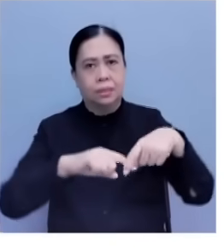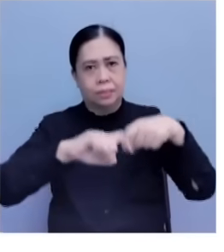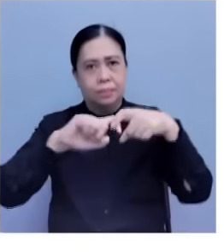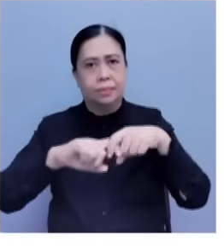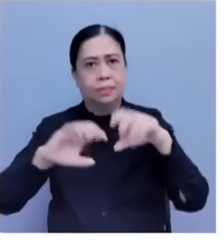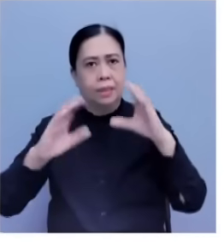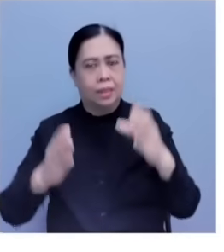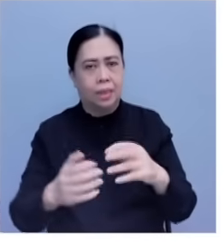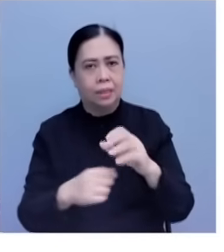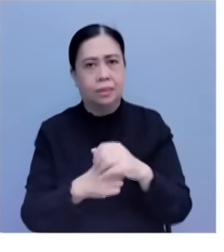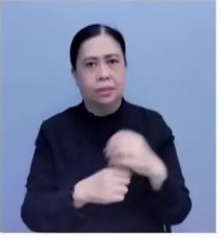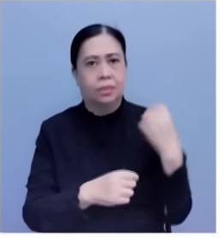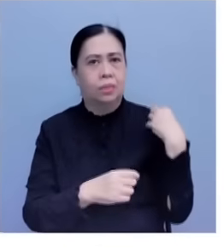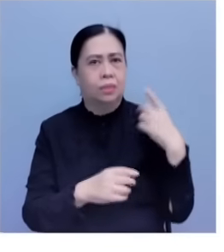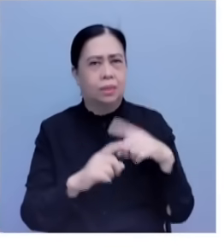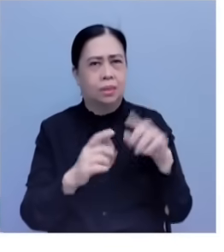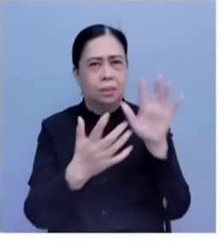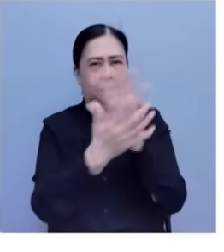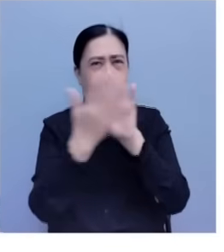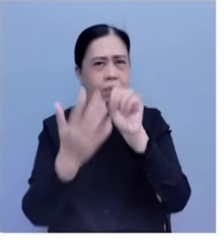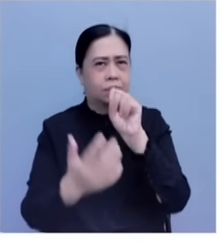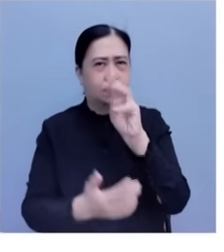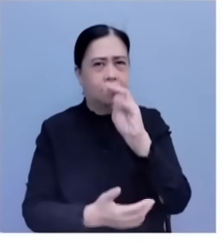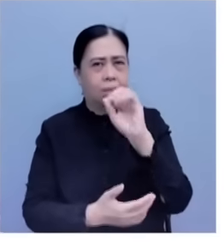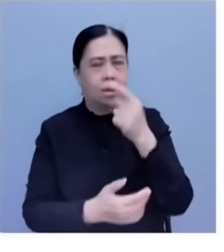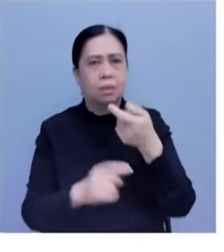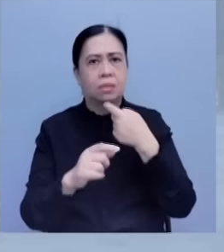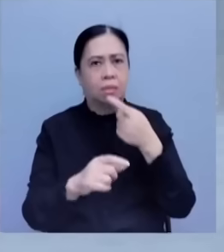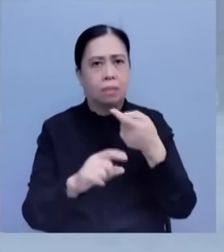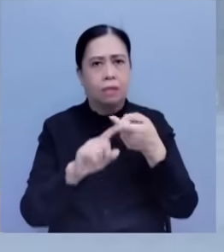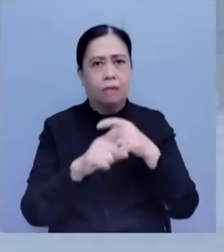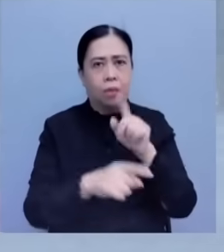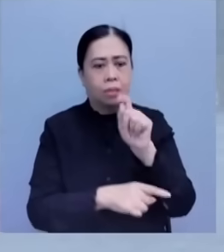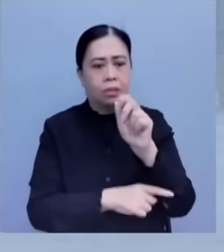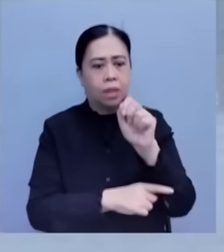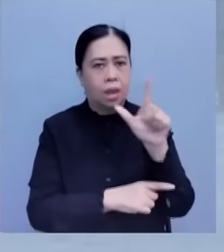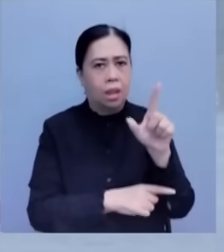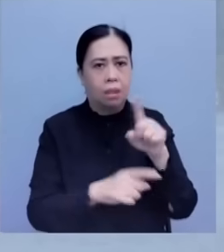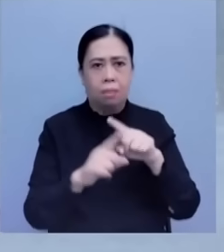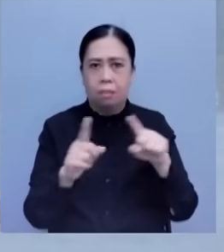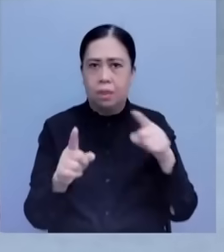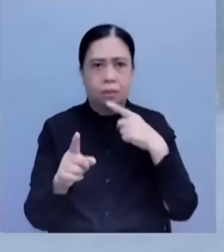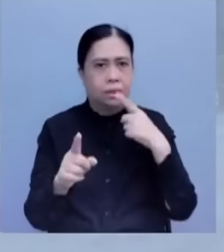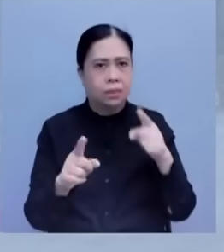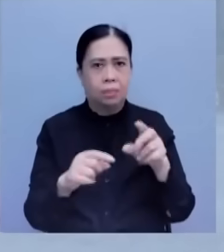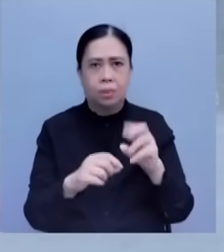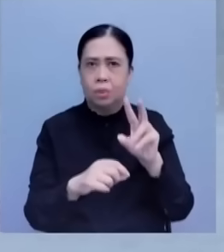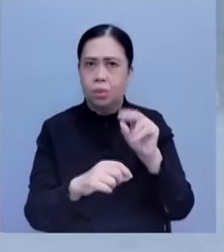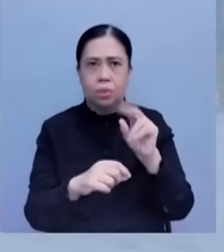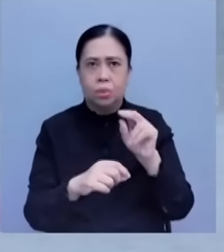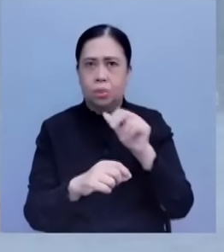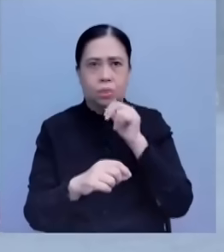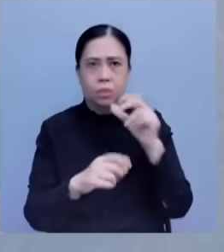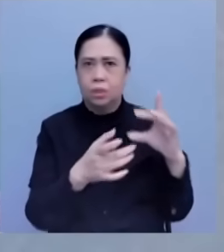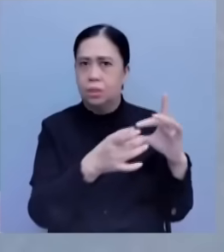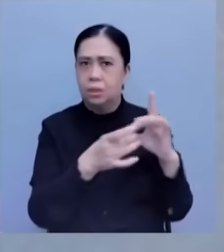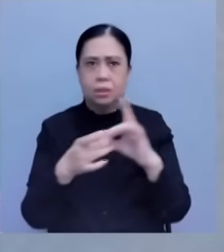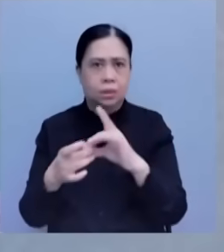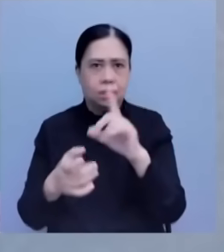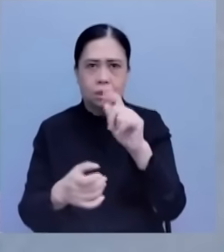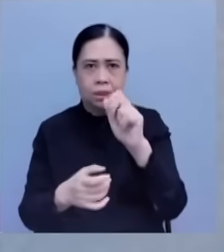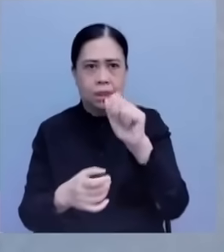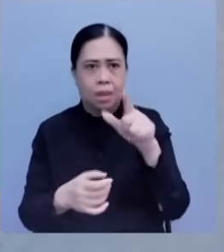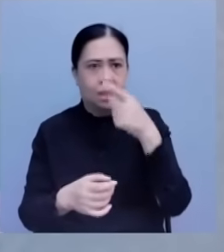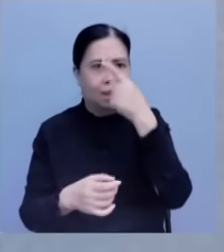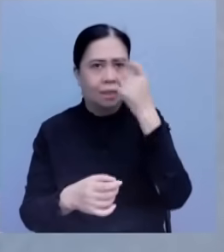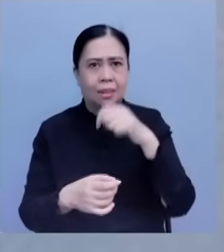City officials said the smog came from Taal volcano, but state seismologists say the smog is not related to Taal because it is